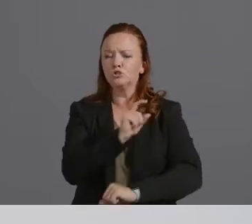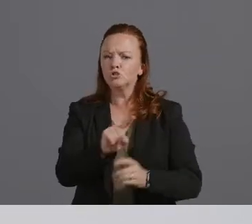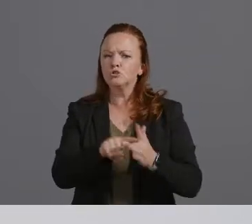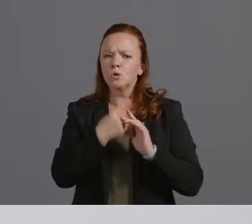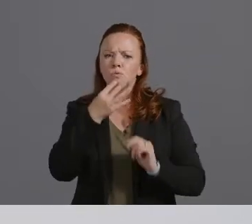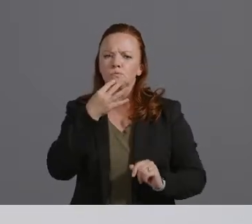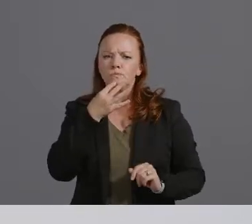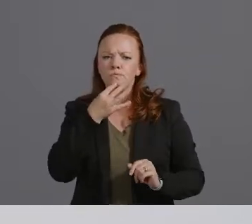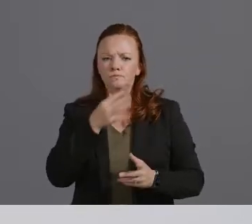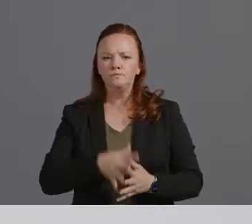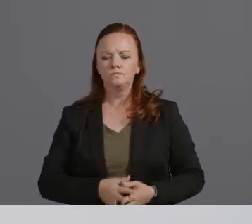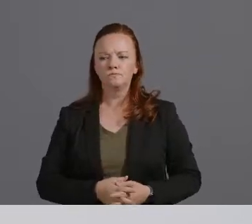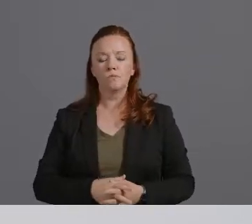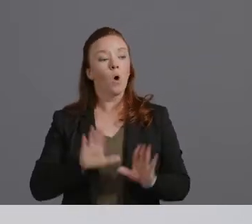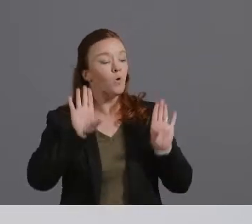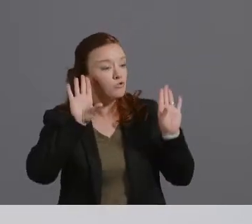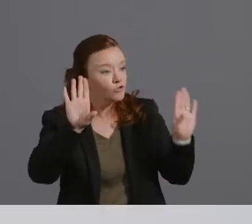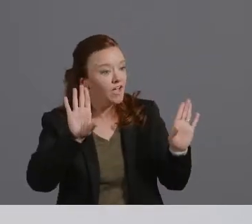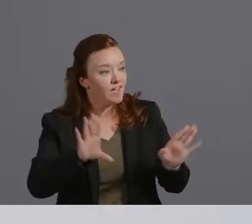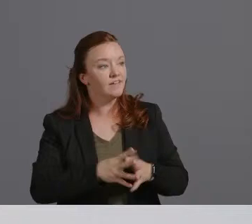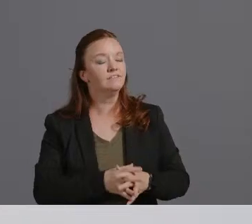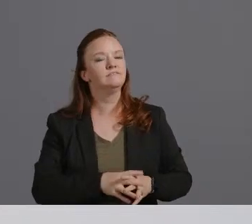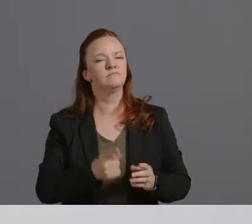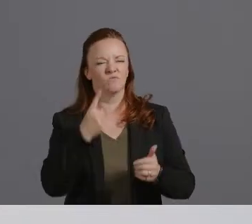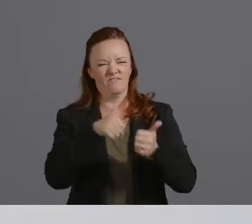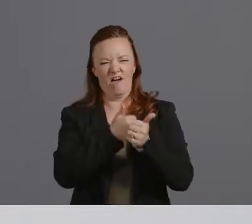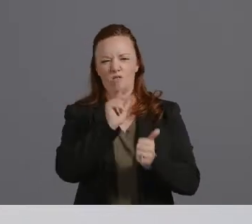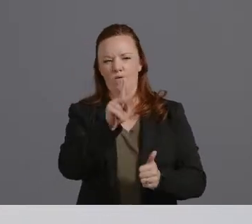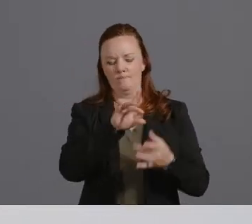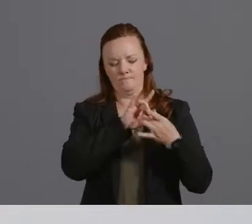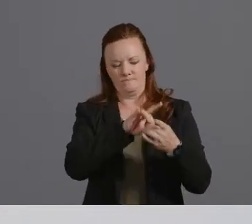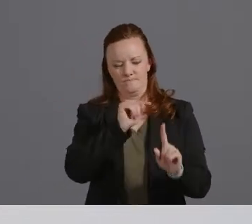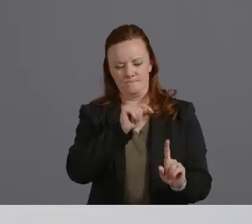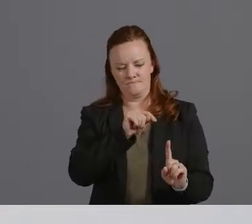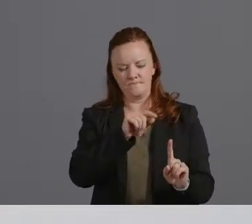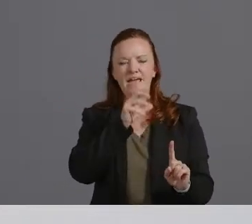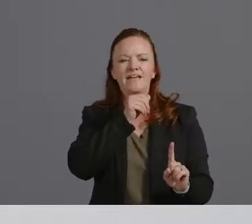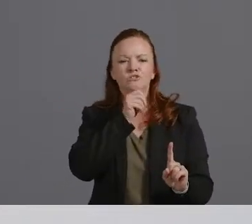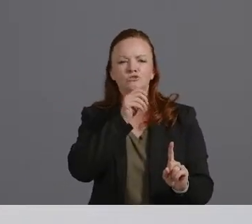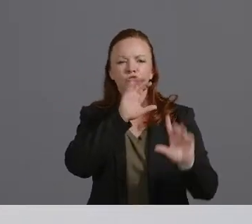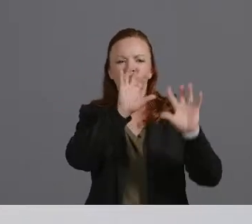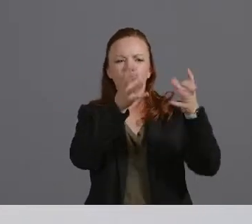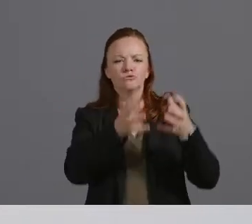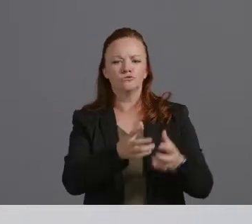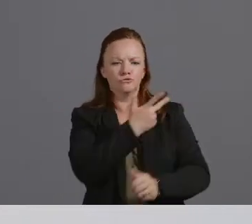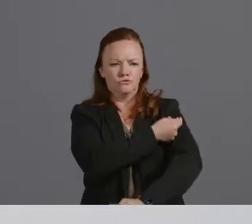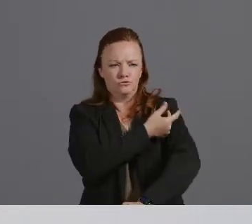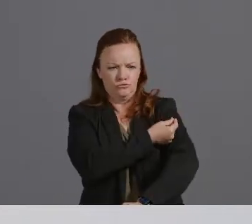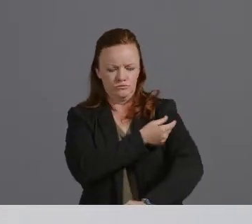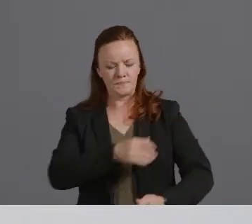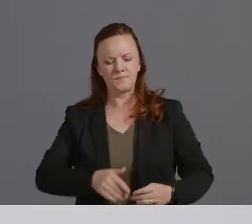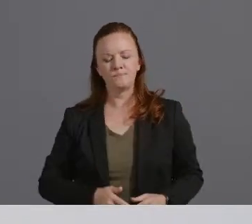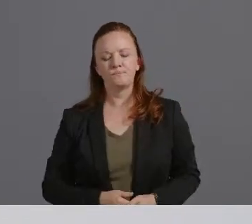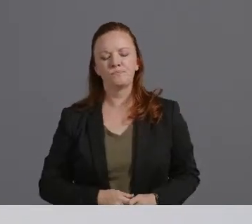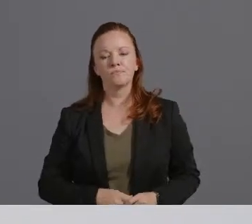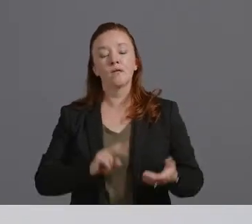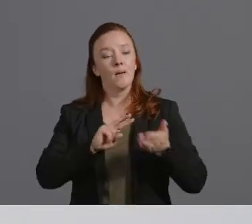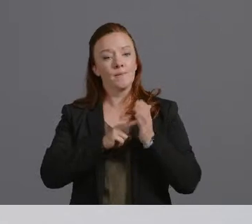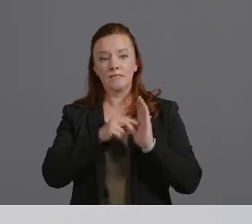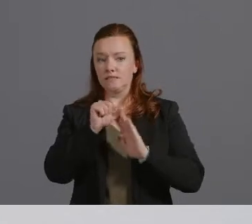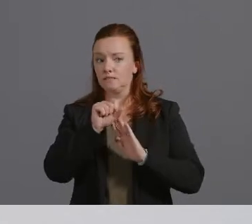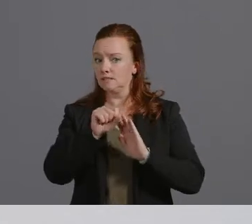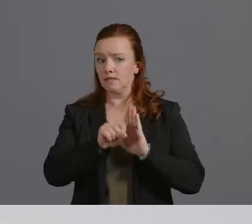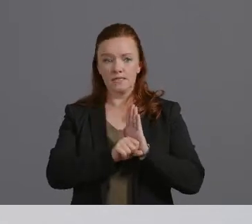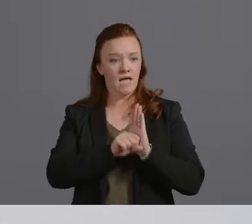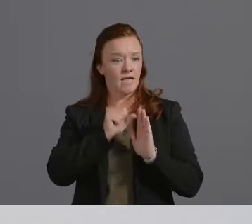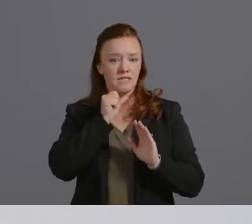soon. Oh, that's great. And then just one follow-up question to the age-based rollout. So does that mean the state is not doing